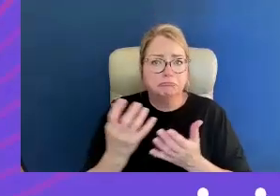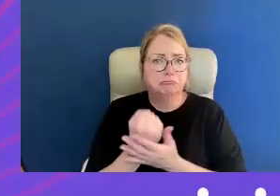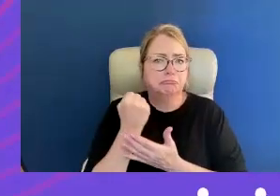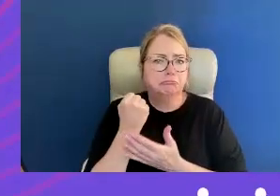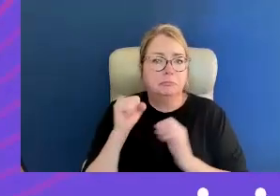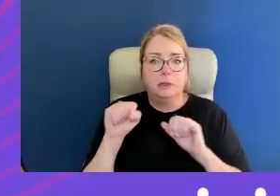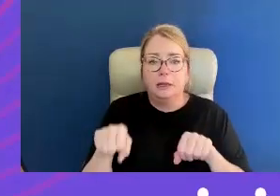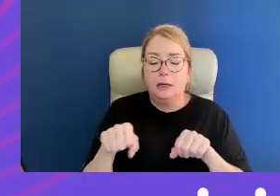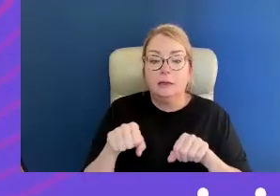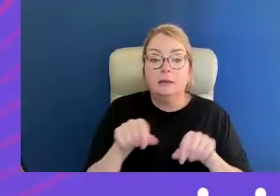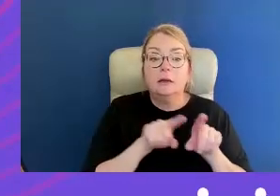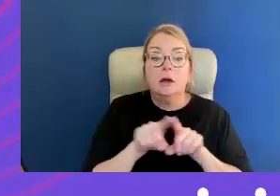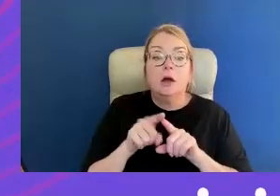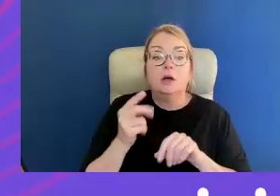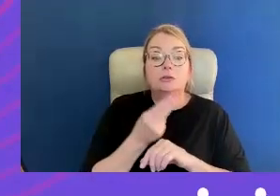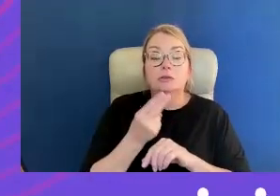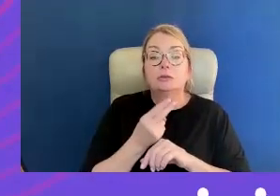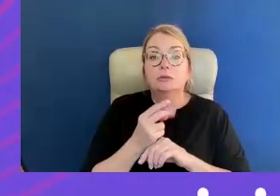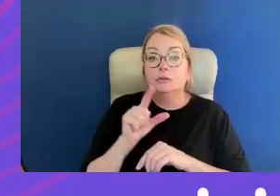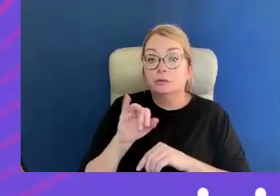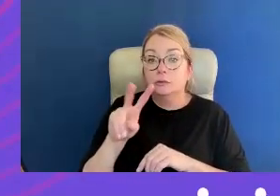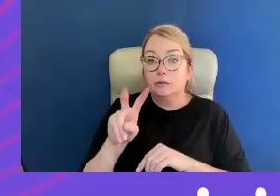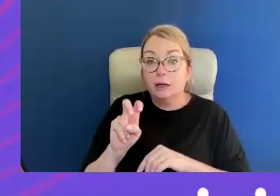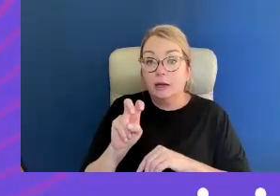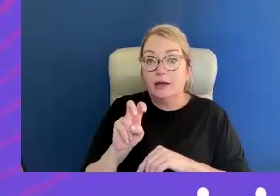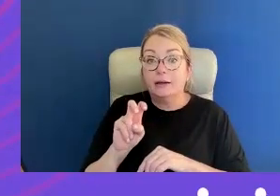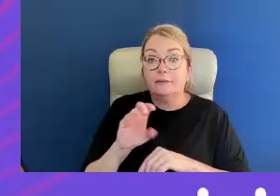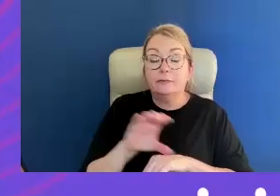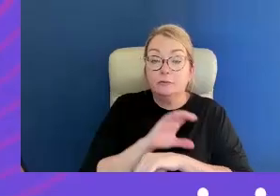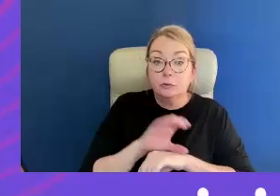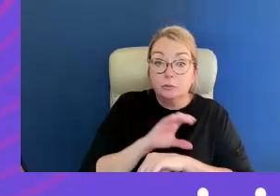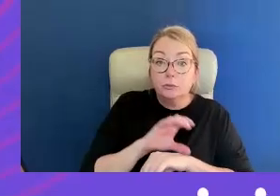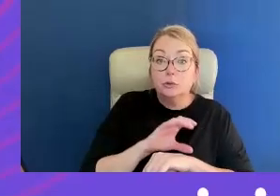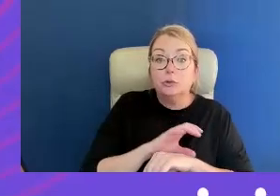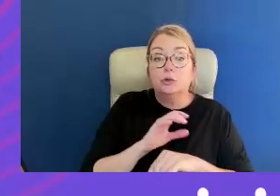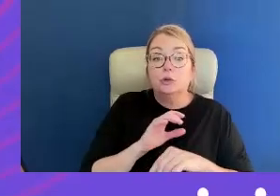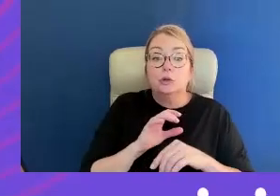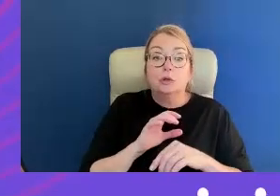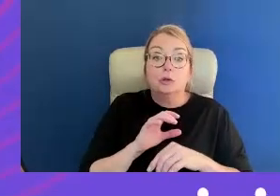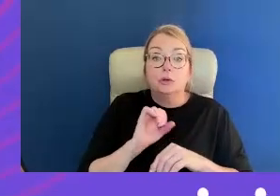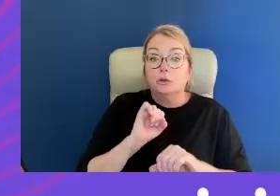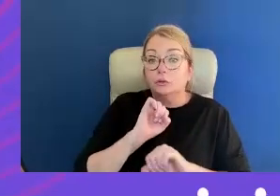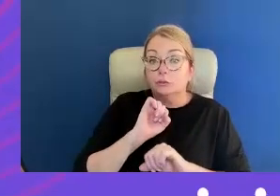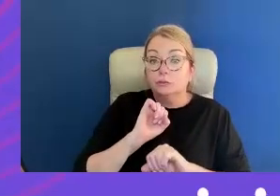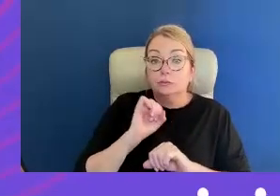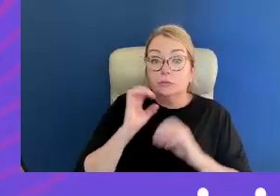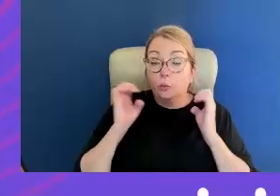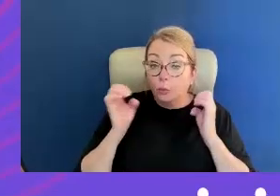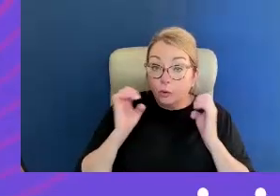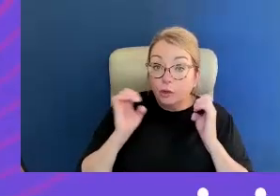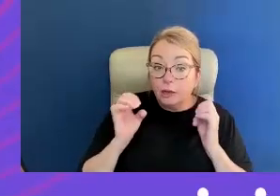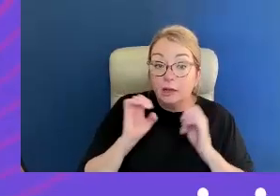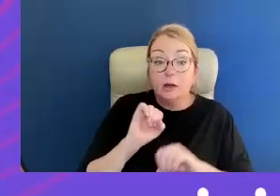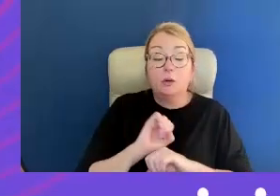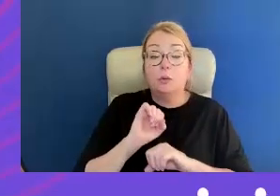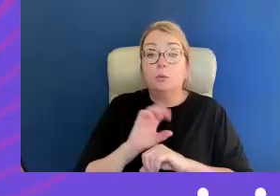benefit. You can also use live digital fitness classes and on-demand workouts. You can get personalized workout builders